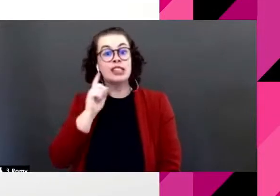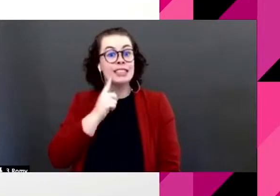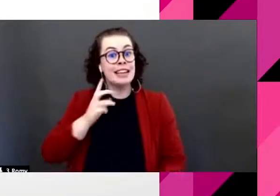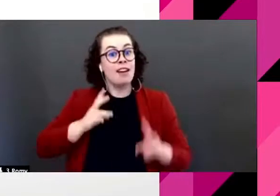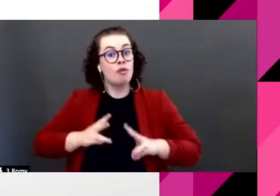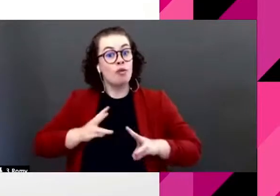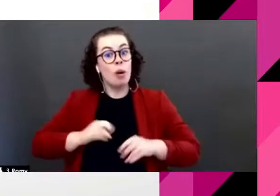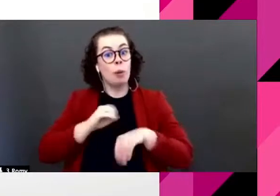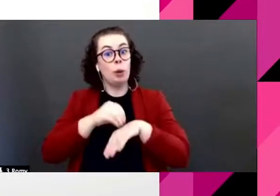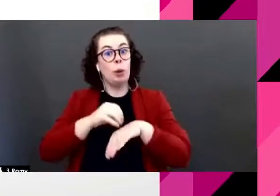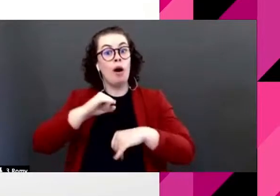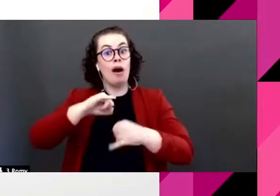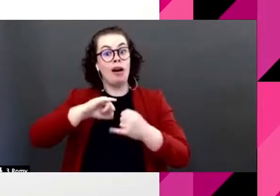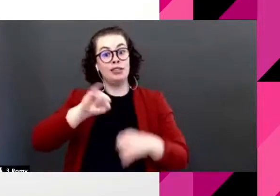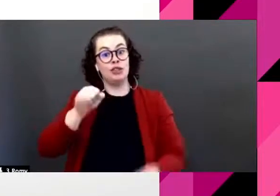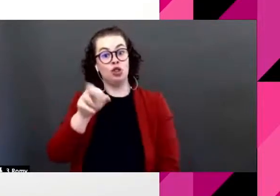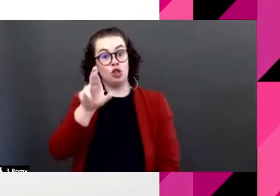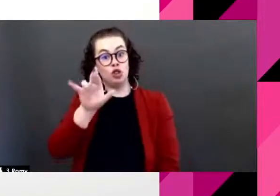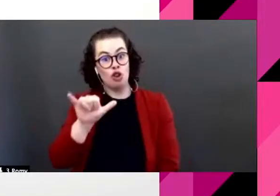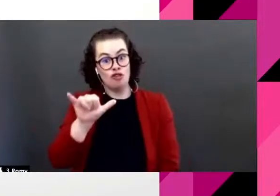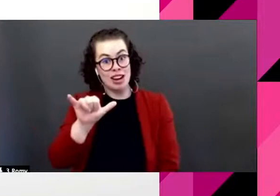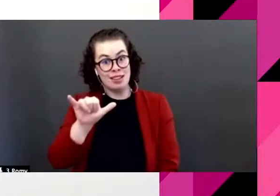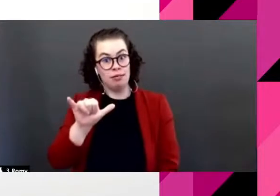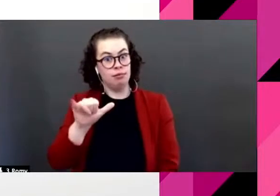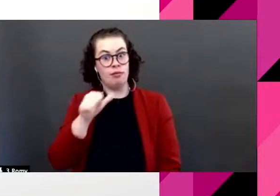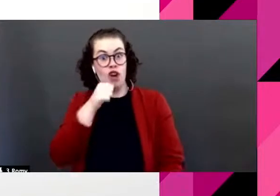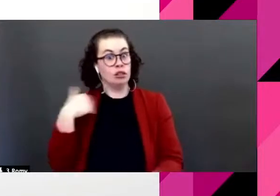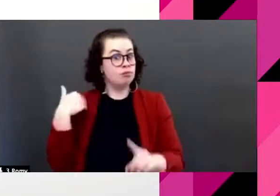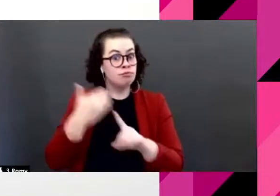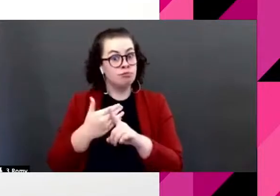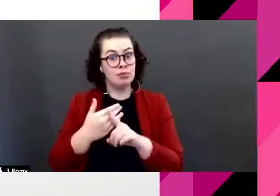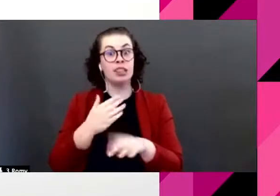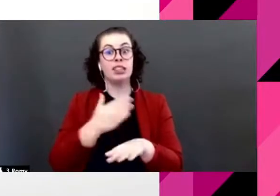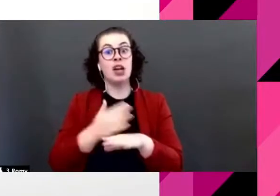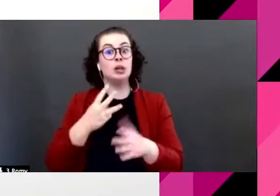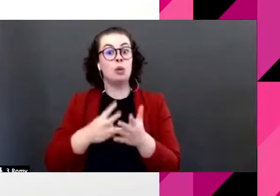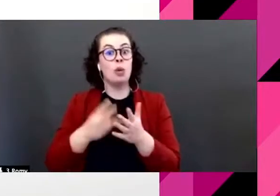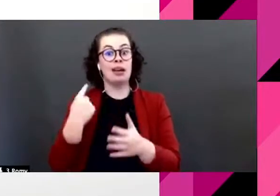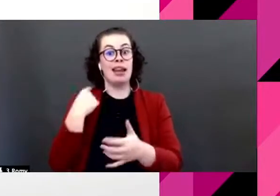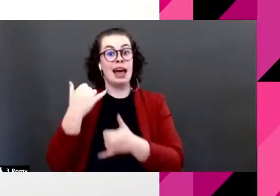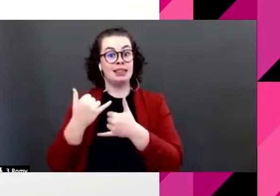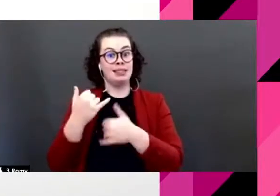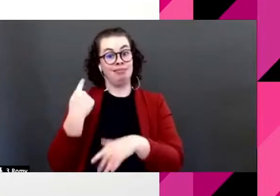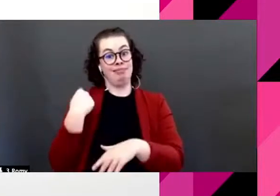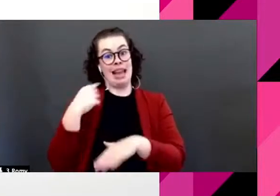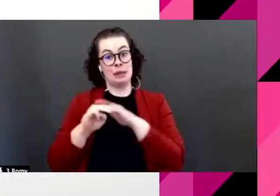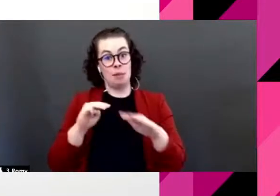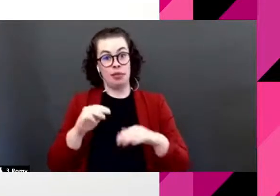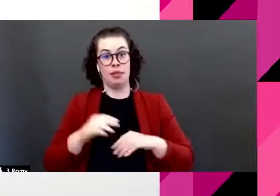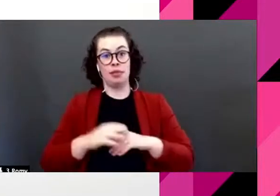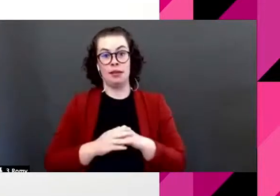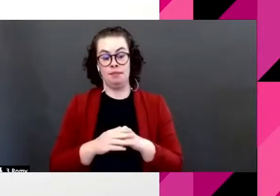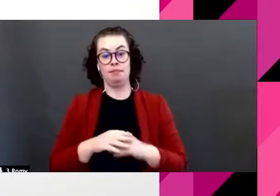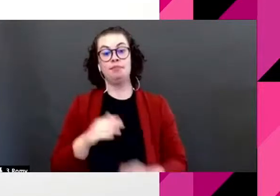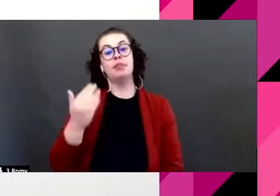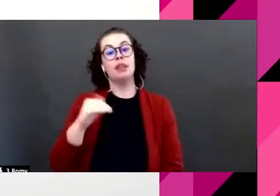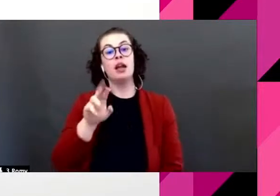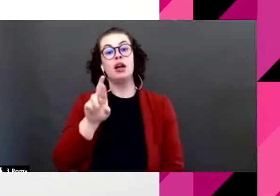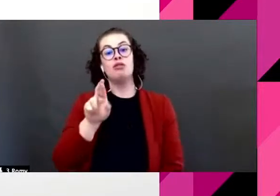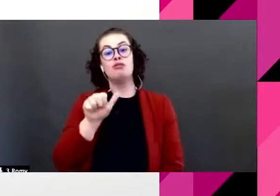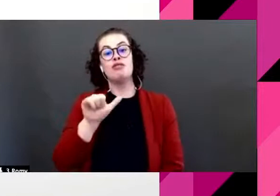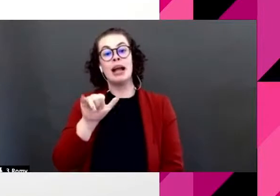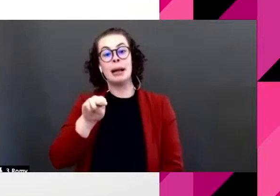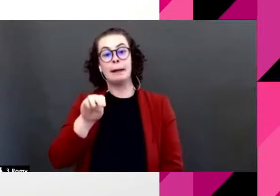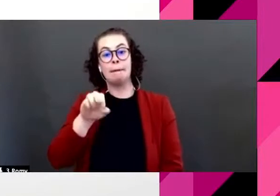just last month. Raymond Byrne, full-time commissioner at the Law Reform Commission, will remind us of